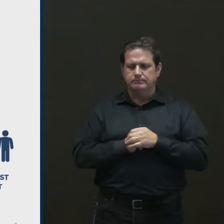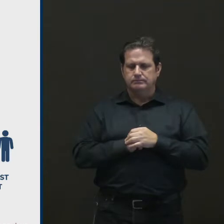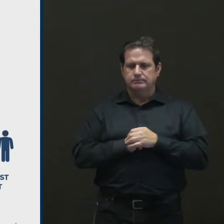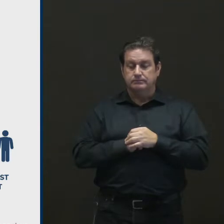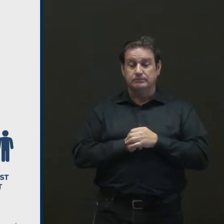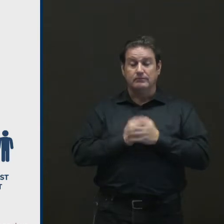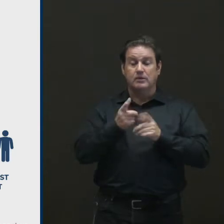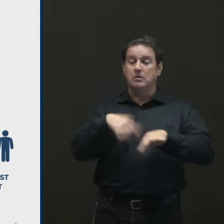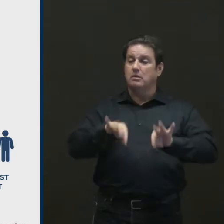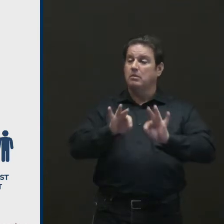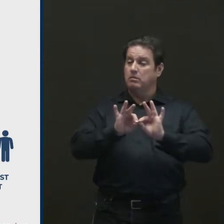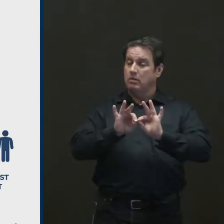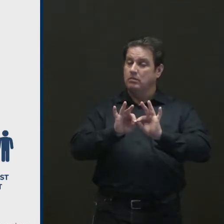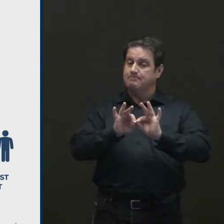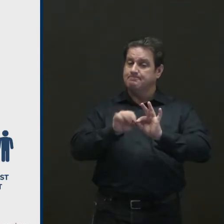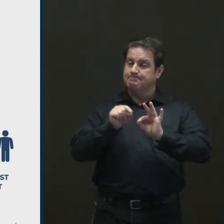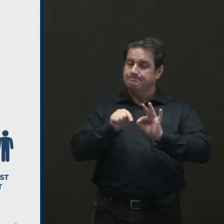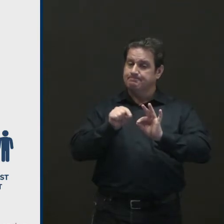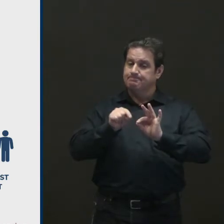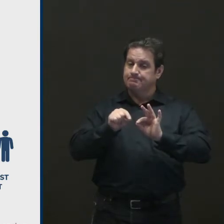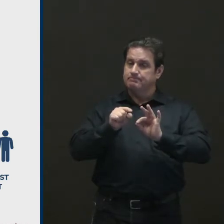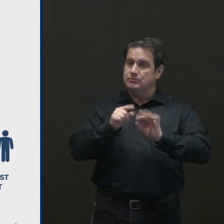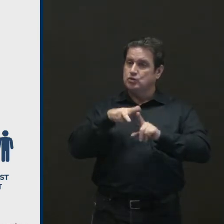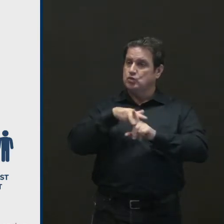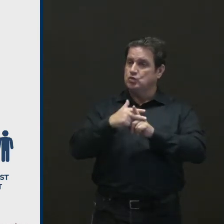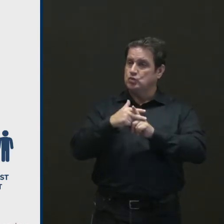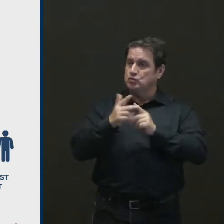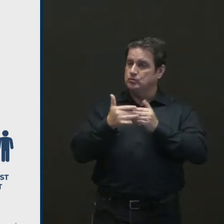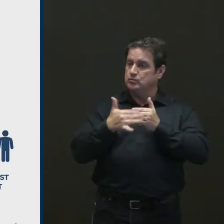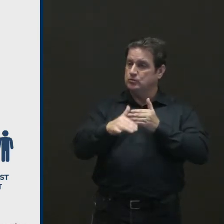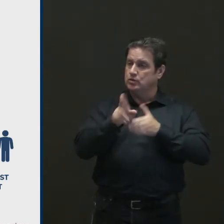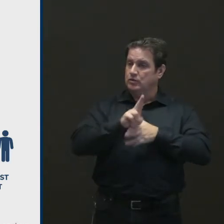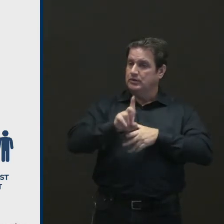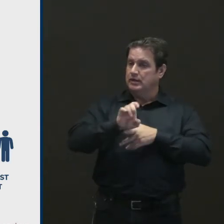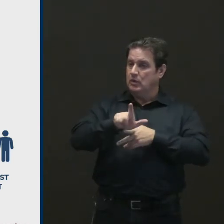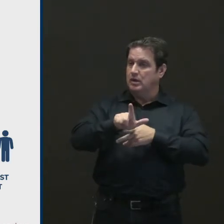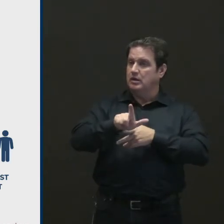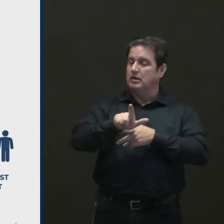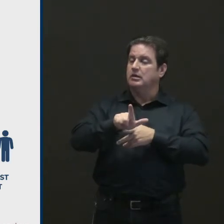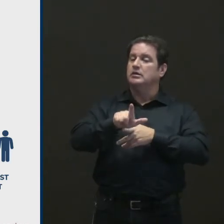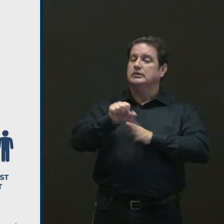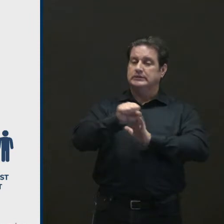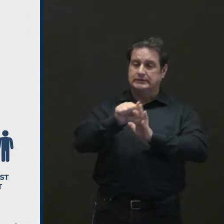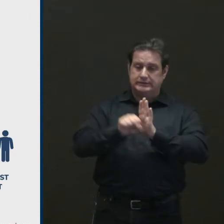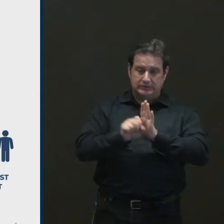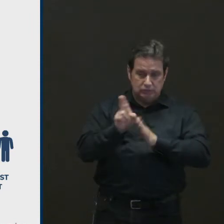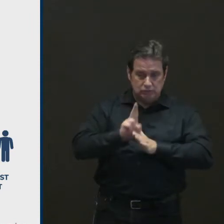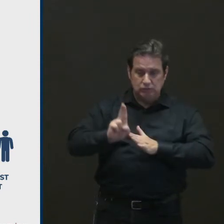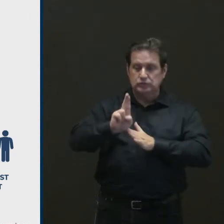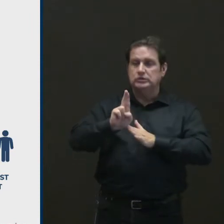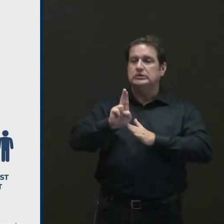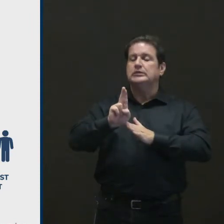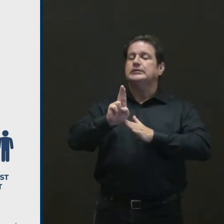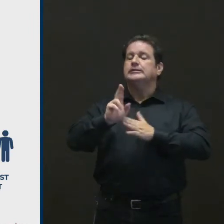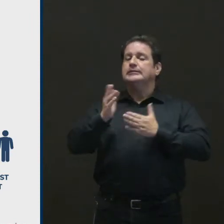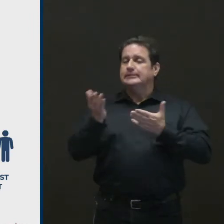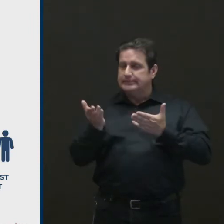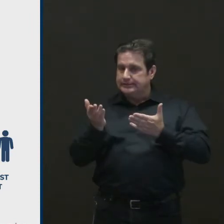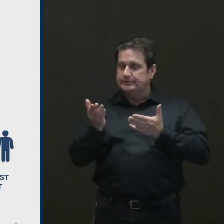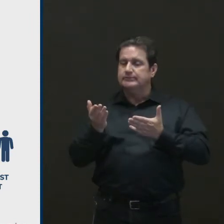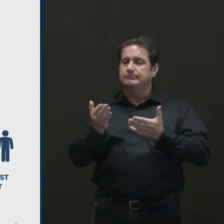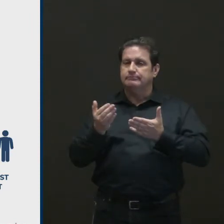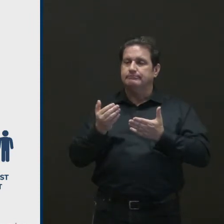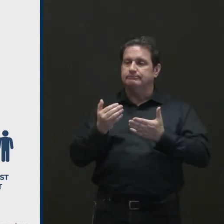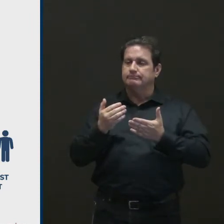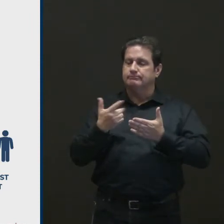very important, this will be an important tool for University of Delaware and Delaware State University. And to the extent that